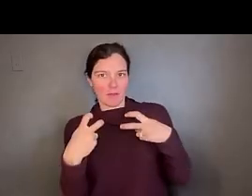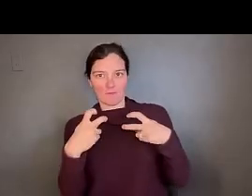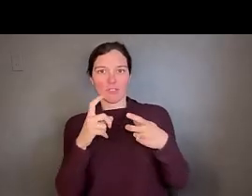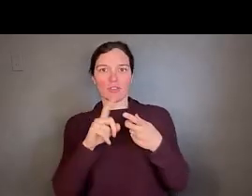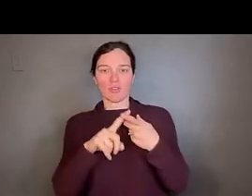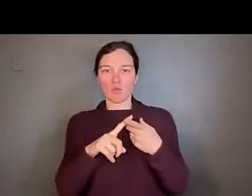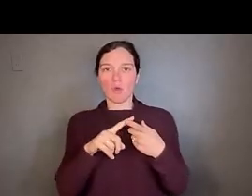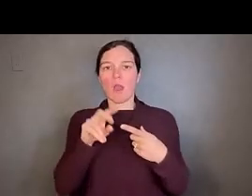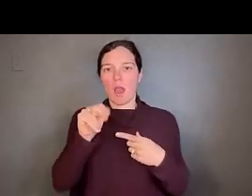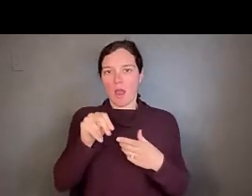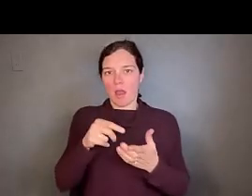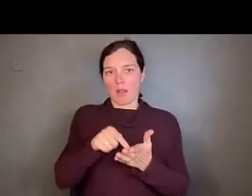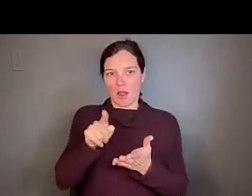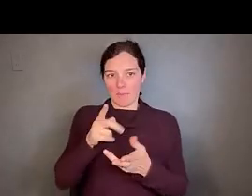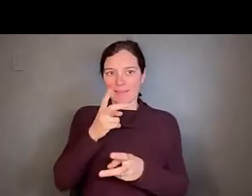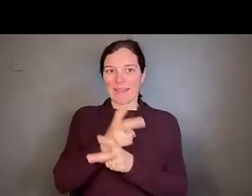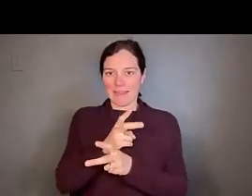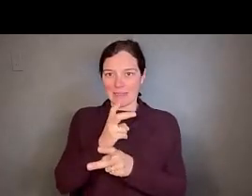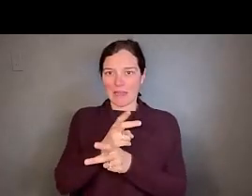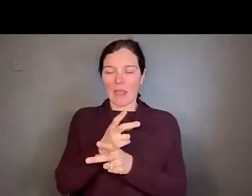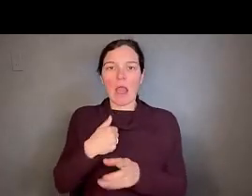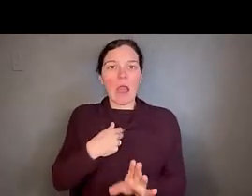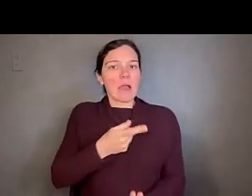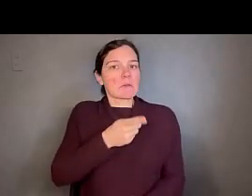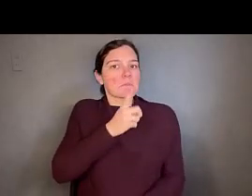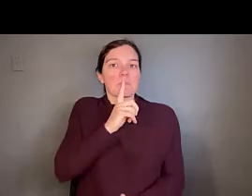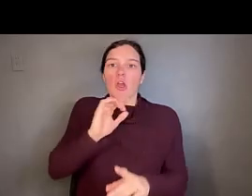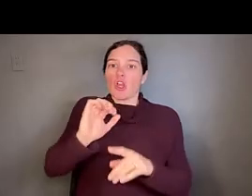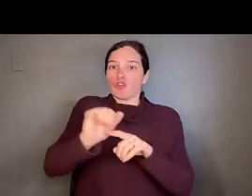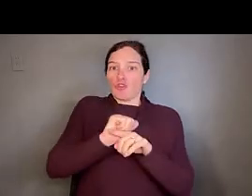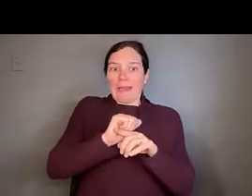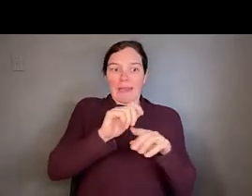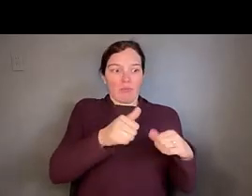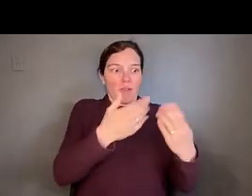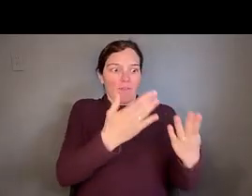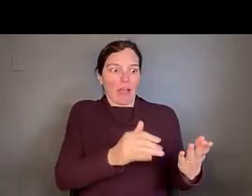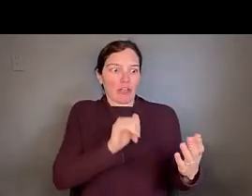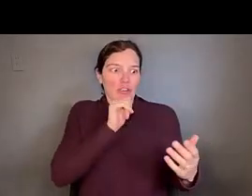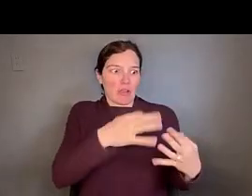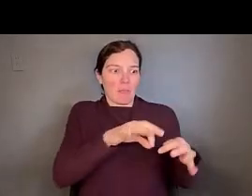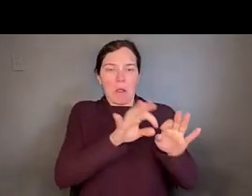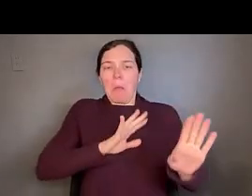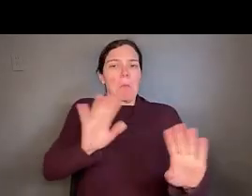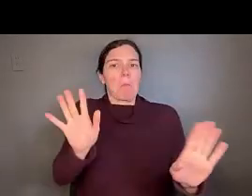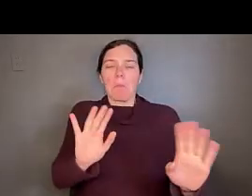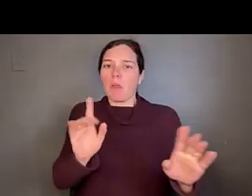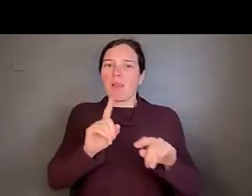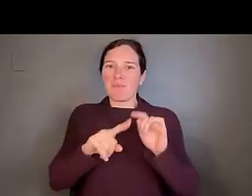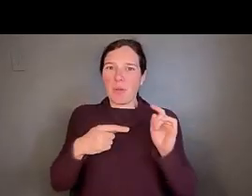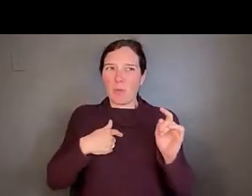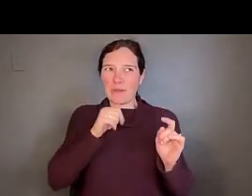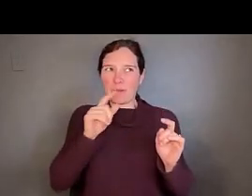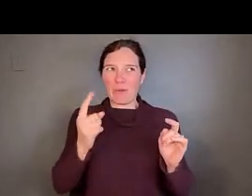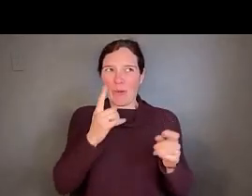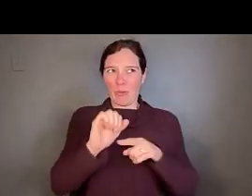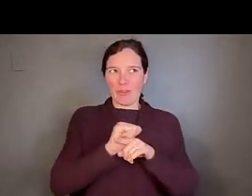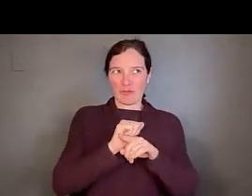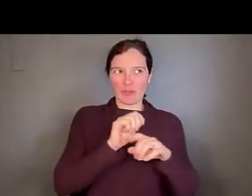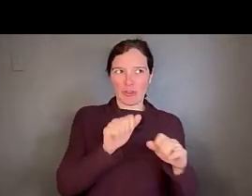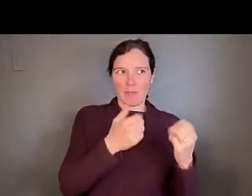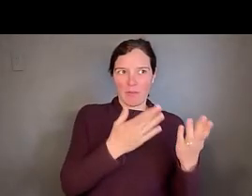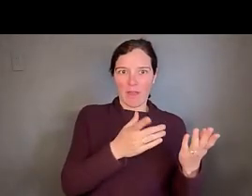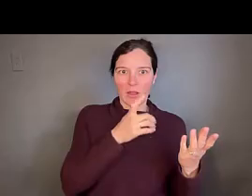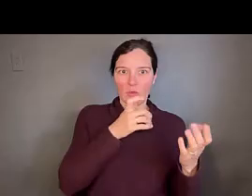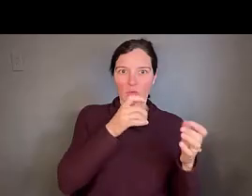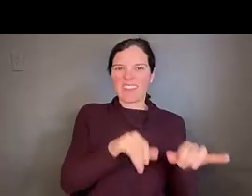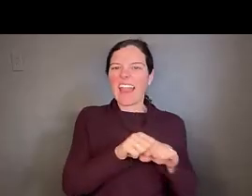towards uncompensated care. I'm not saying that training providers is not important, but we don't always train providers who stay